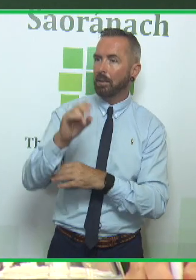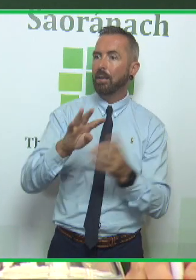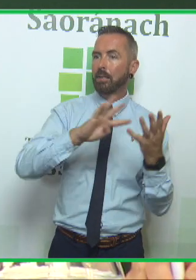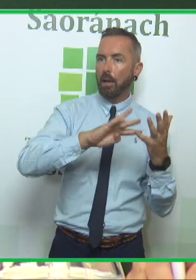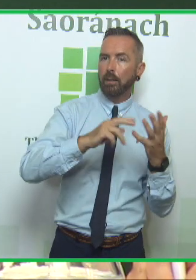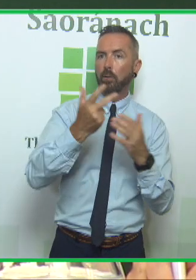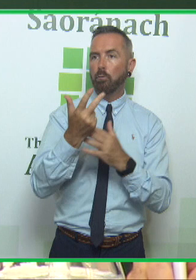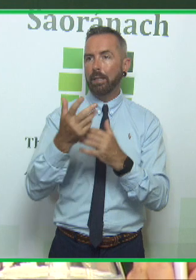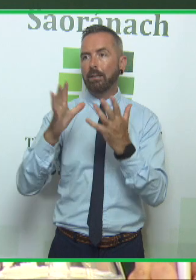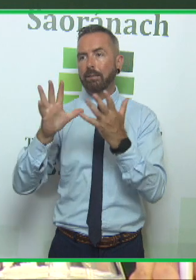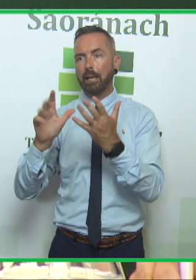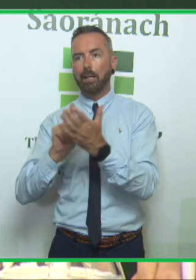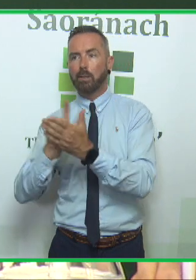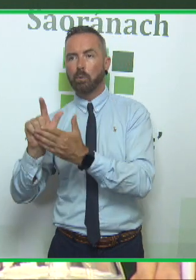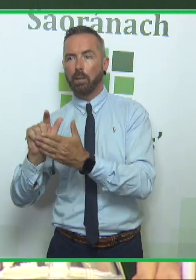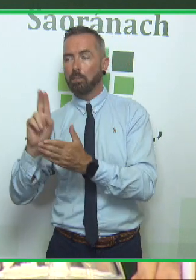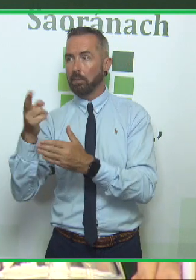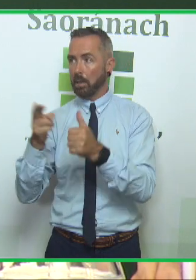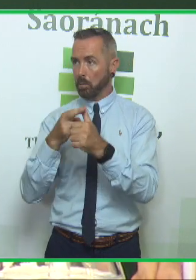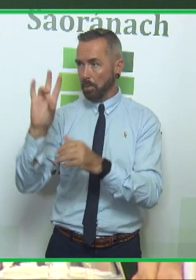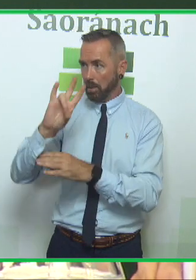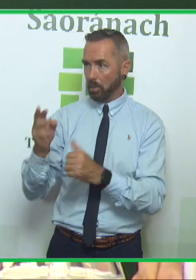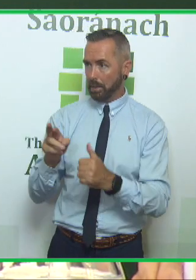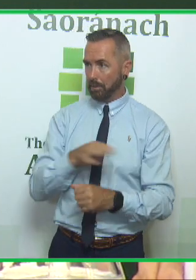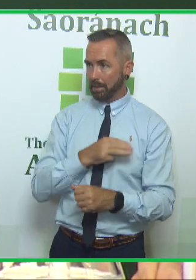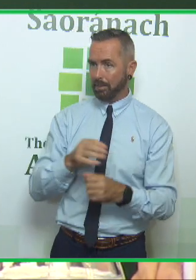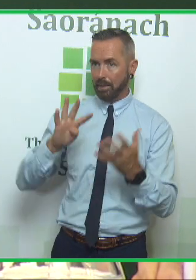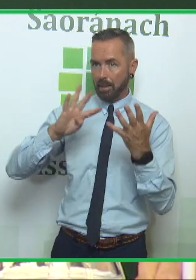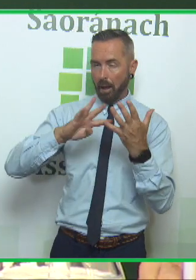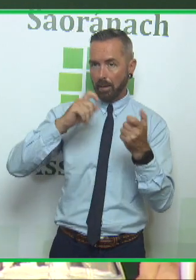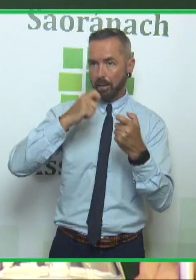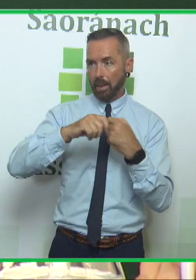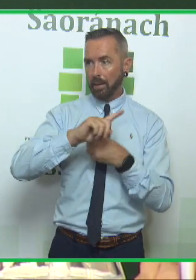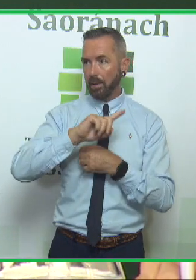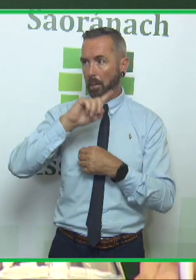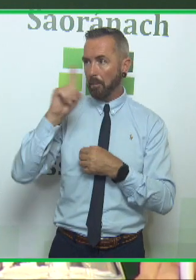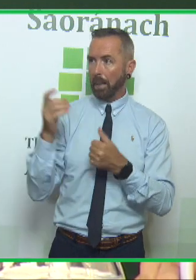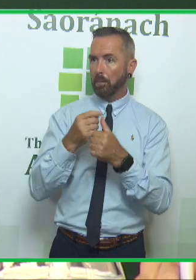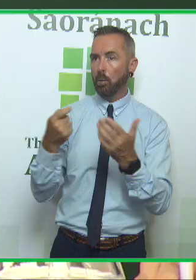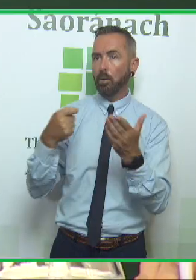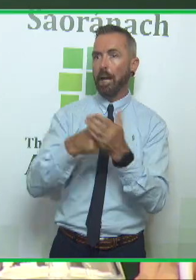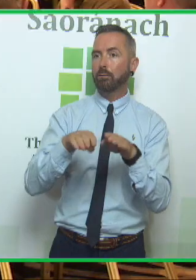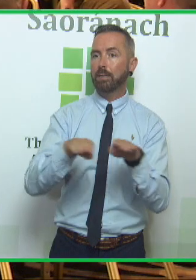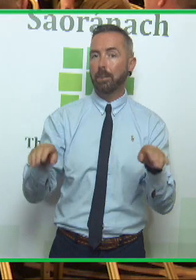10 and 12. If you can get ready, please. Table 9, and then we can go back to some extra inputs. Table 9, please.